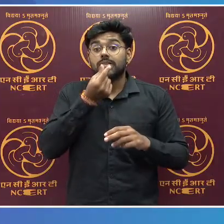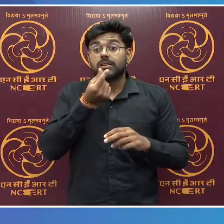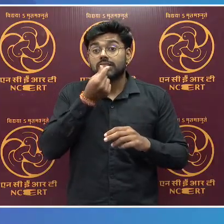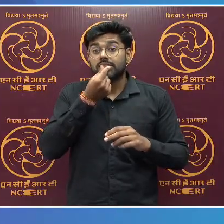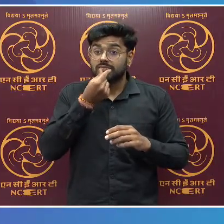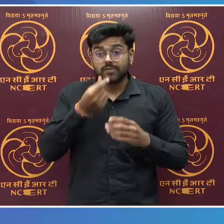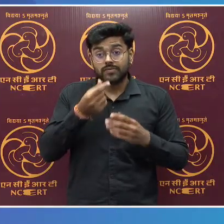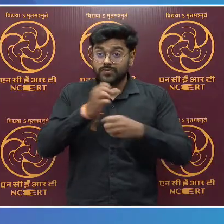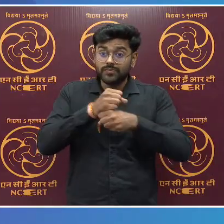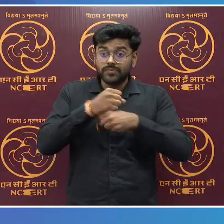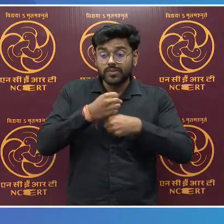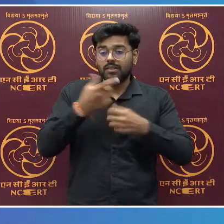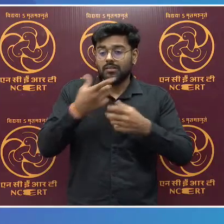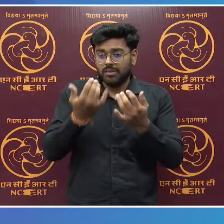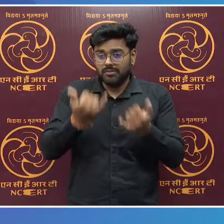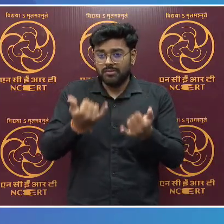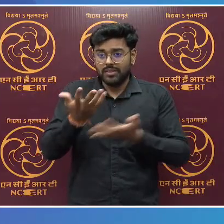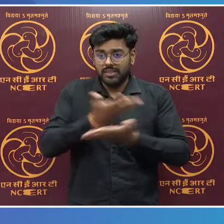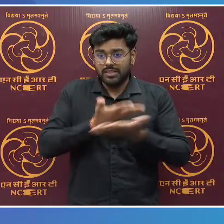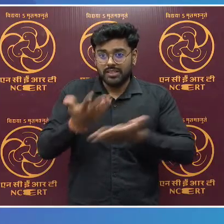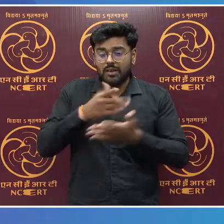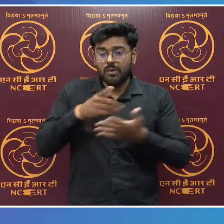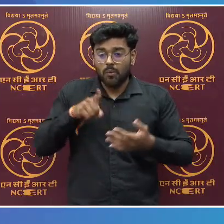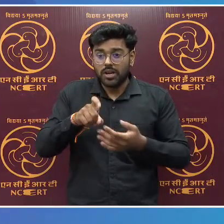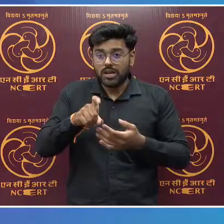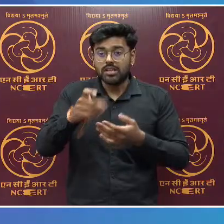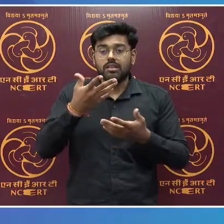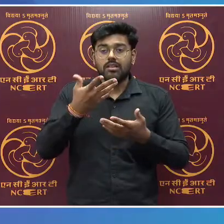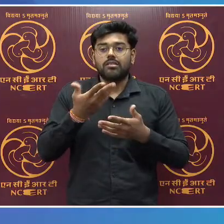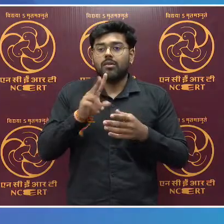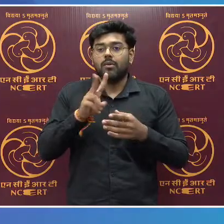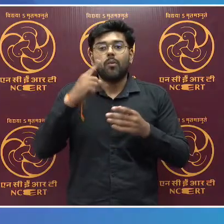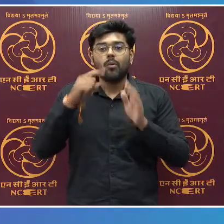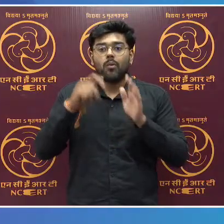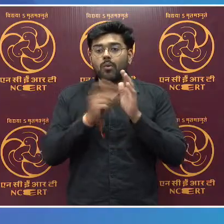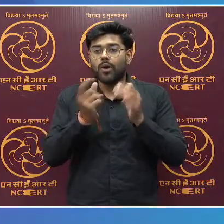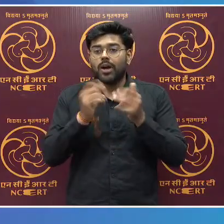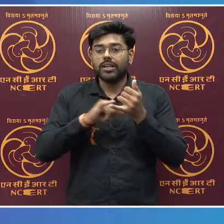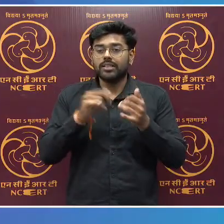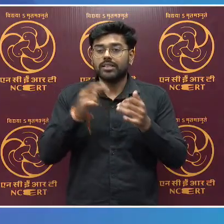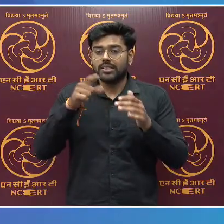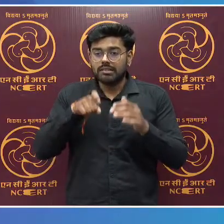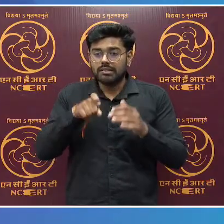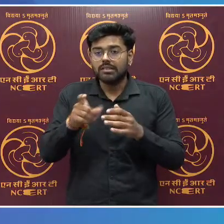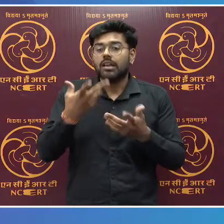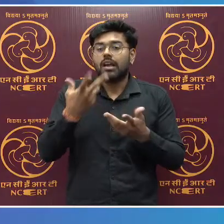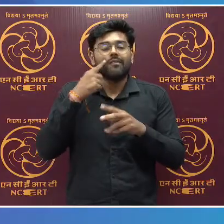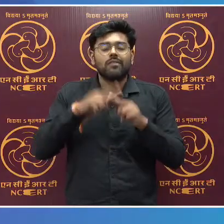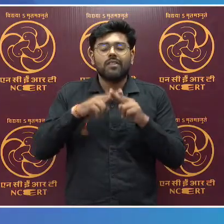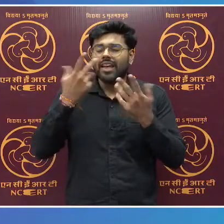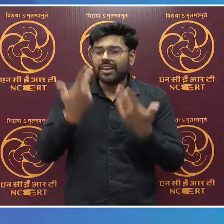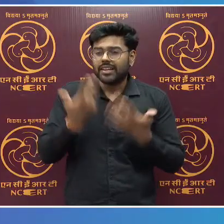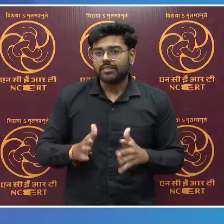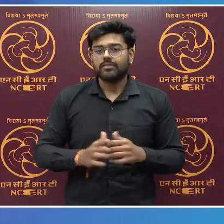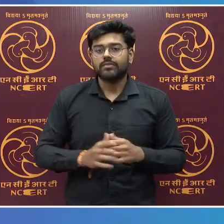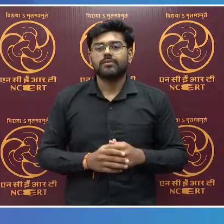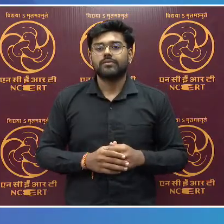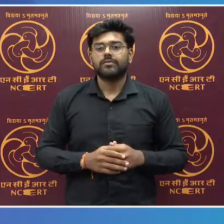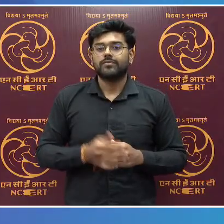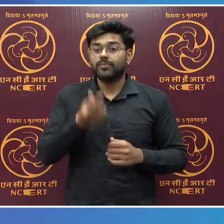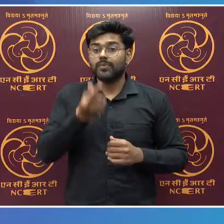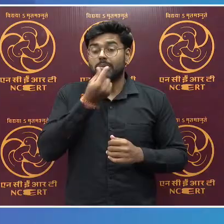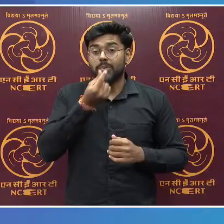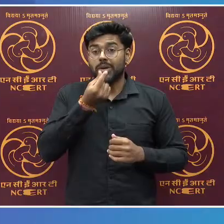We have just seen, we have discussed virus that they causes some sort of illness. Even to sort